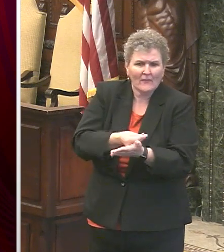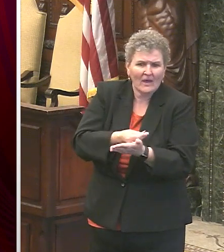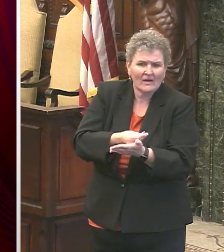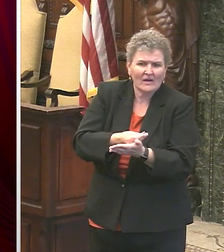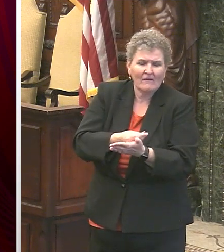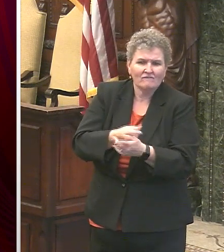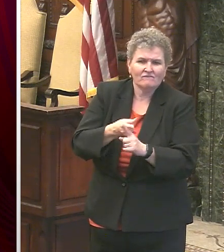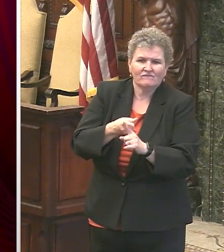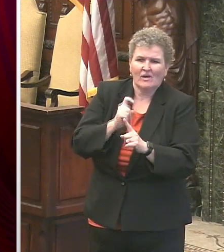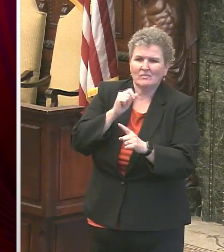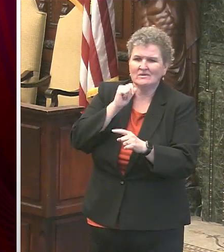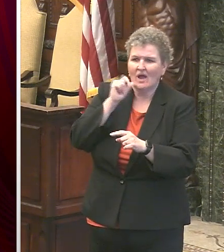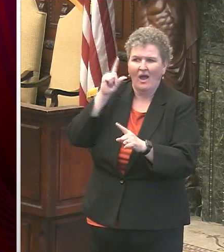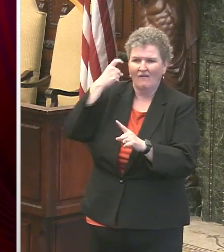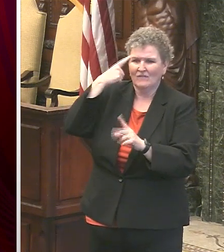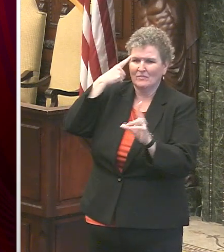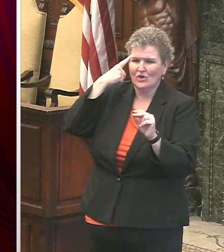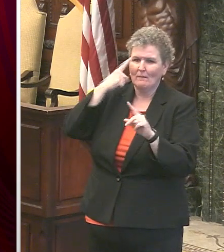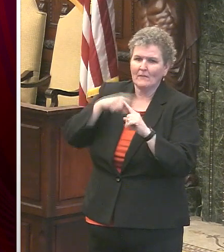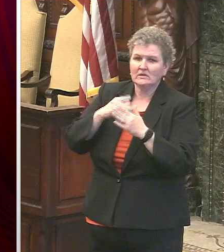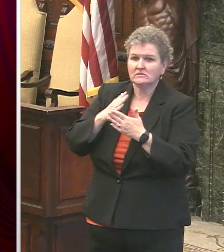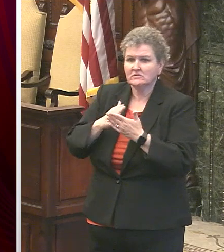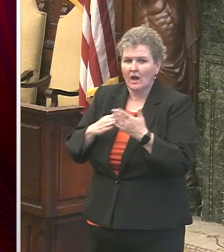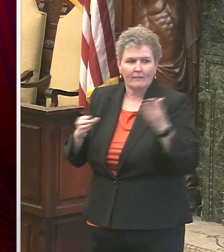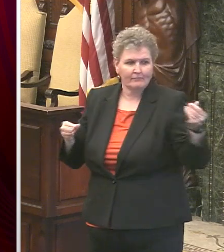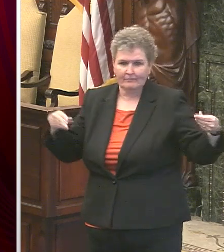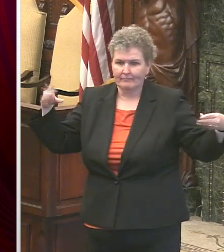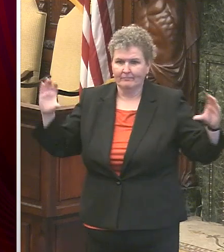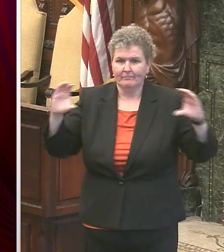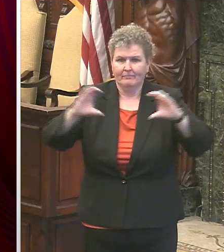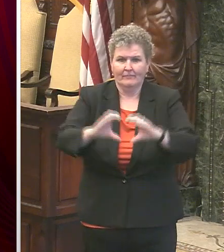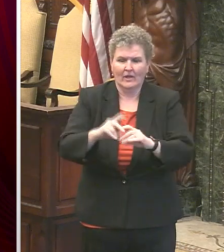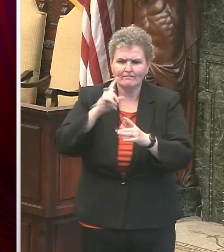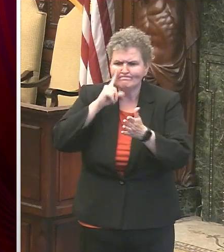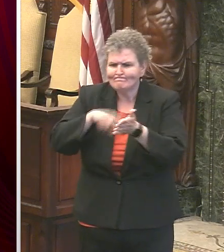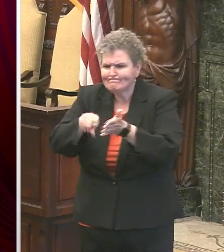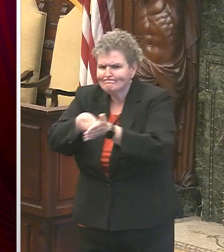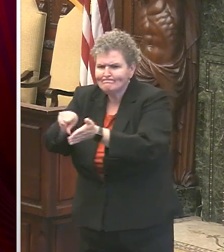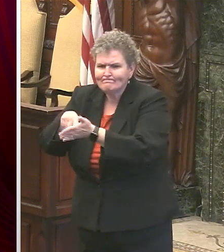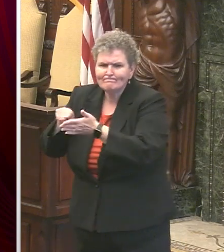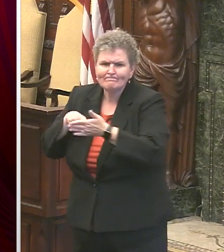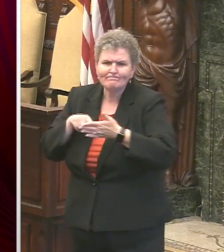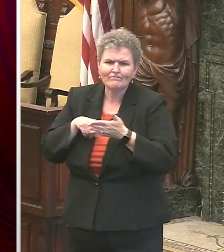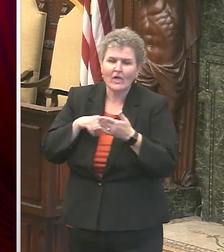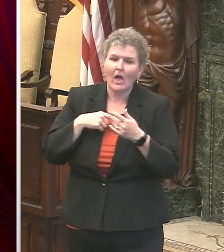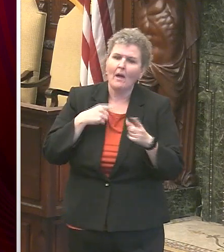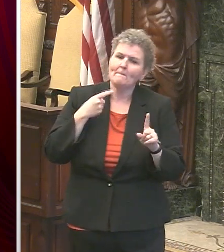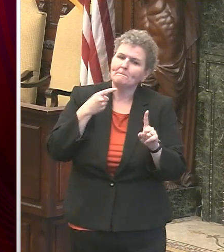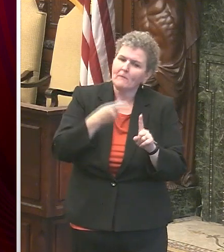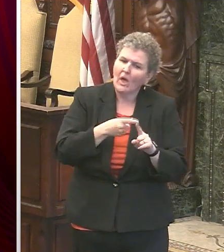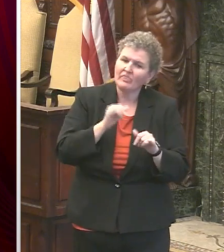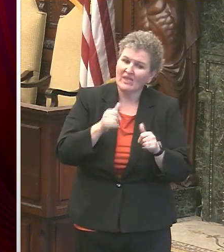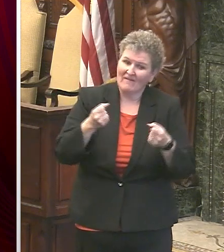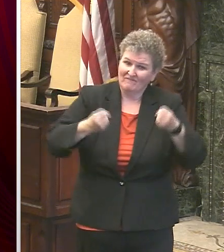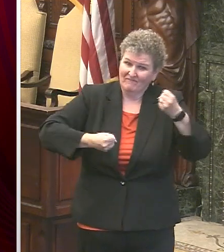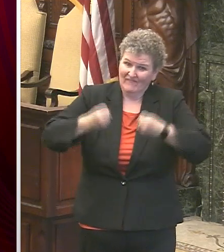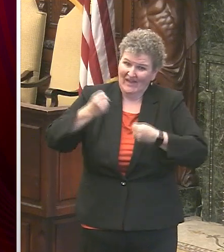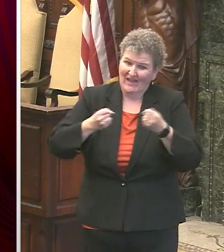the government and maybe inside the government to look at something like that. But again, getting the vehicles to the place will be a problem. Okay, thank